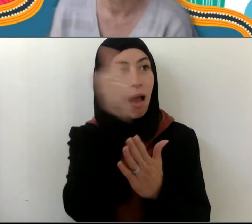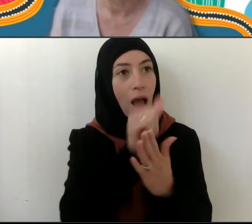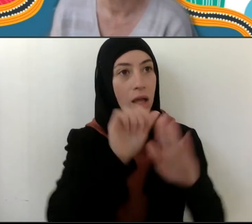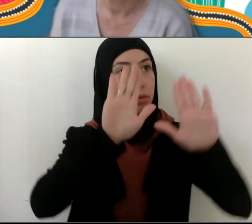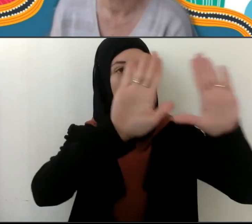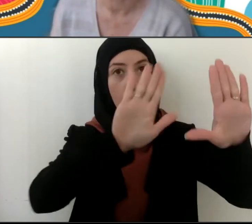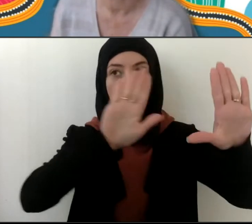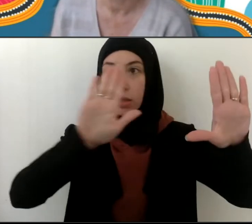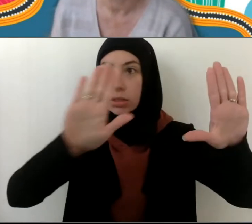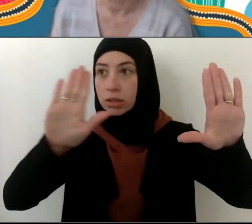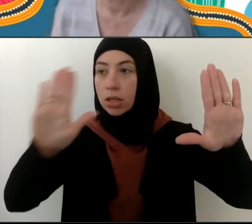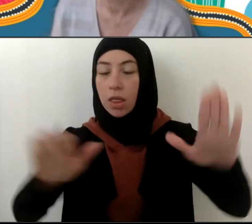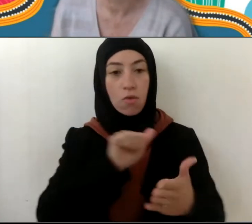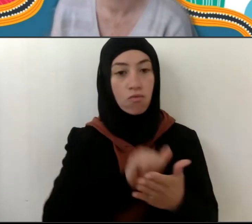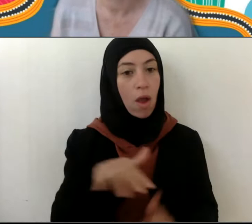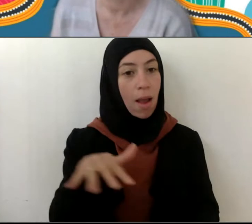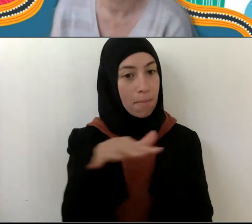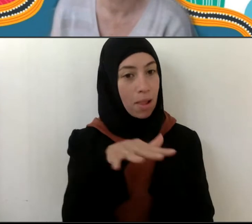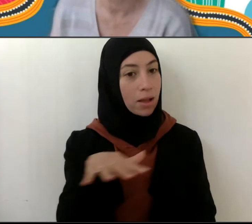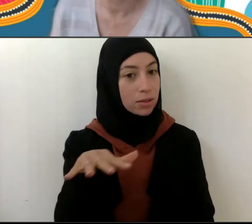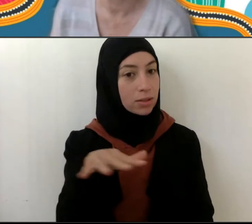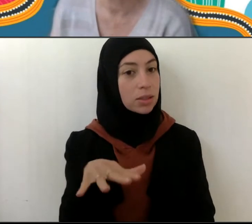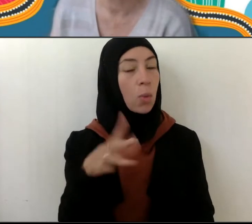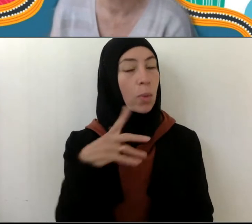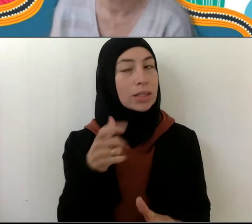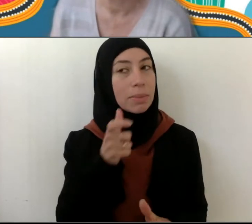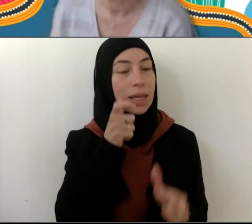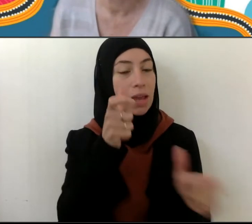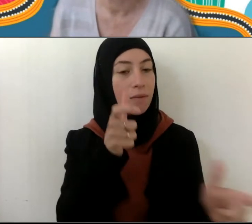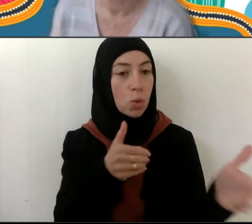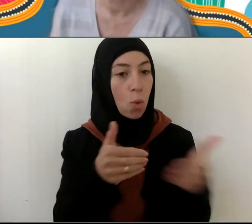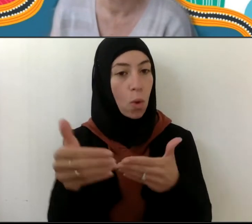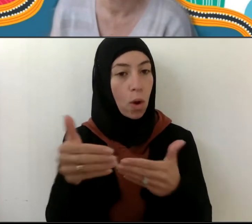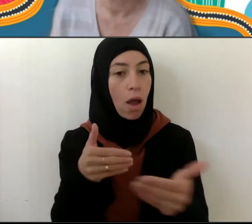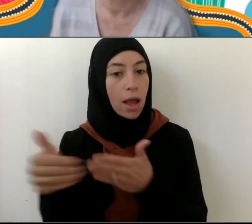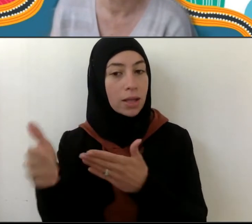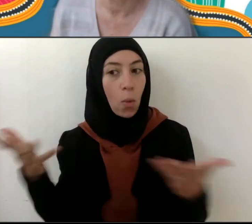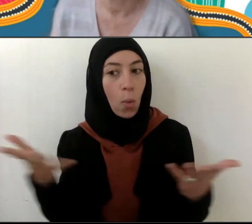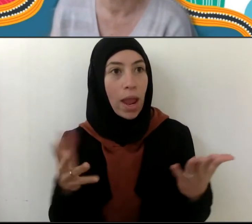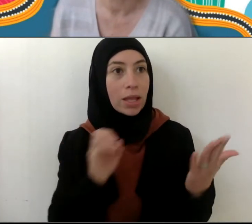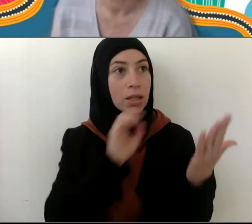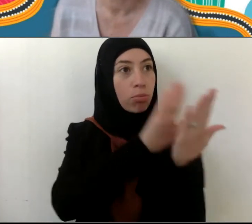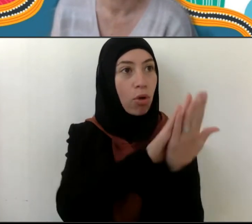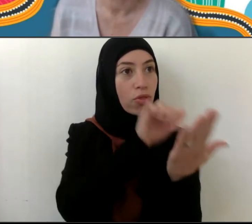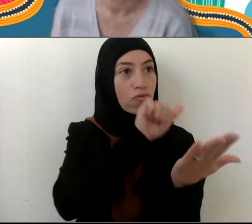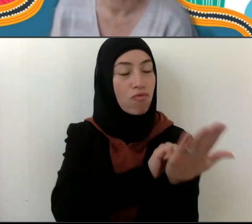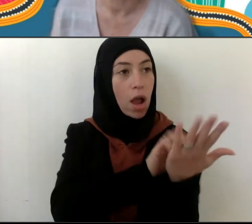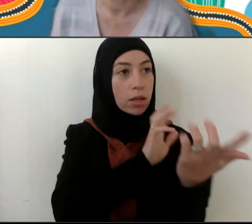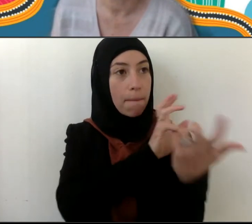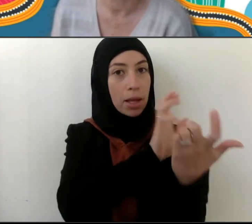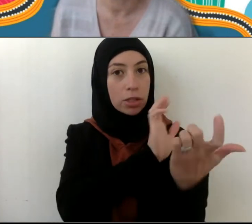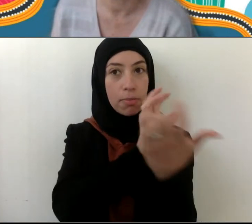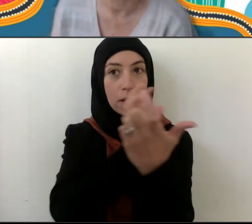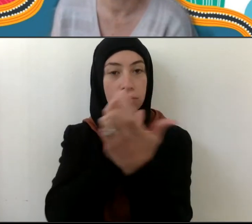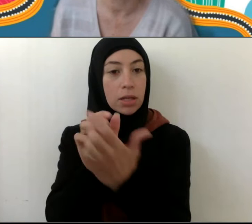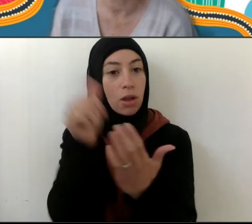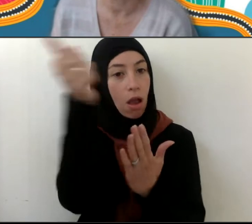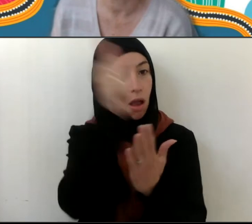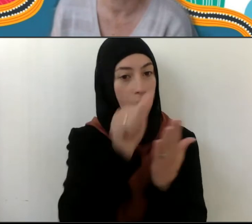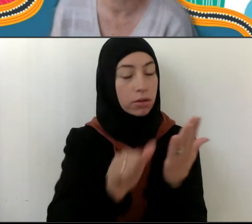knocked over by other people. So we're very careful about organising that, and that is an integration exercise. And then, of course, there's all those kind